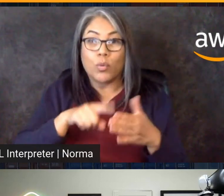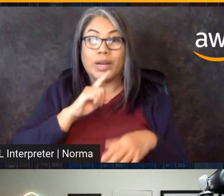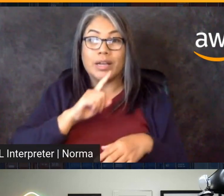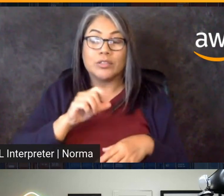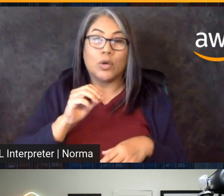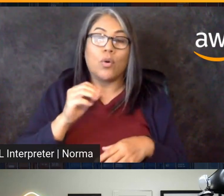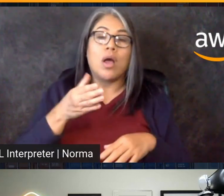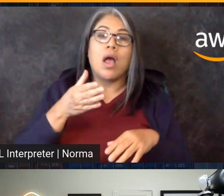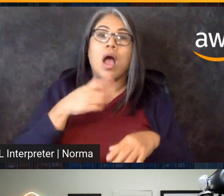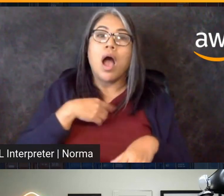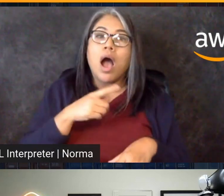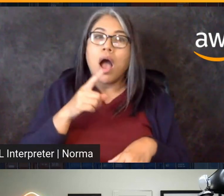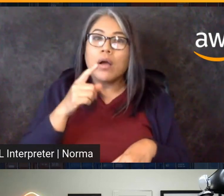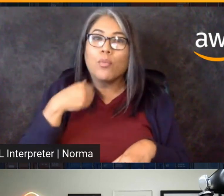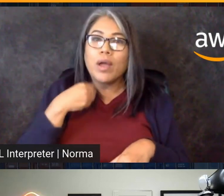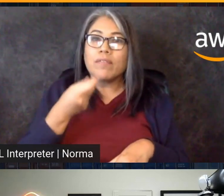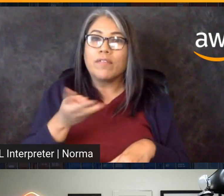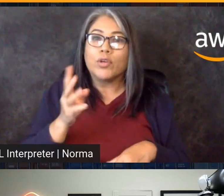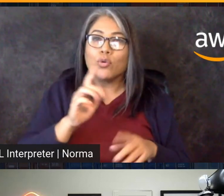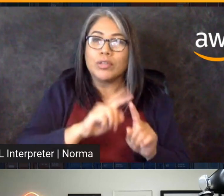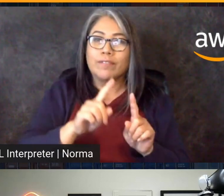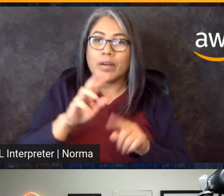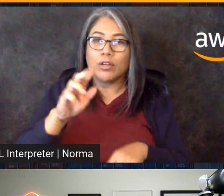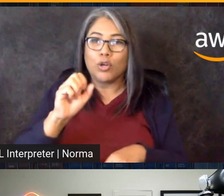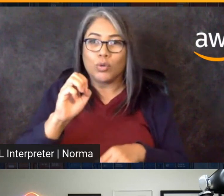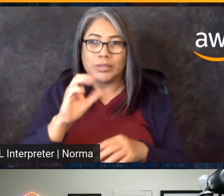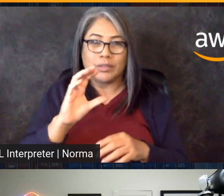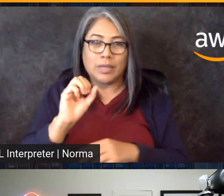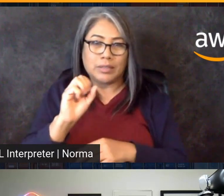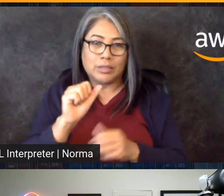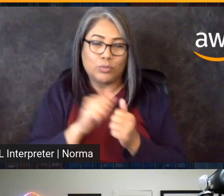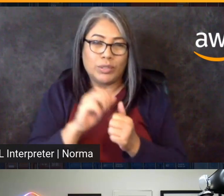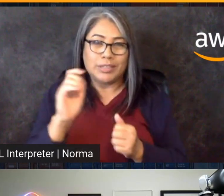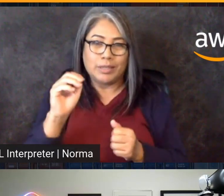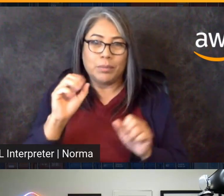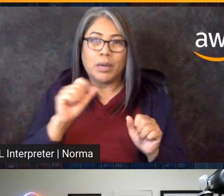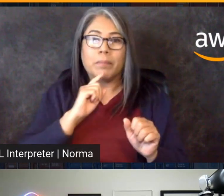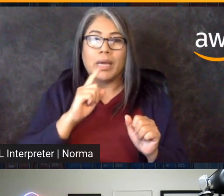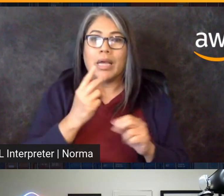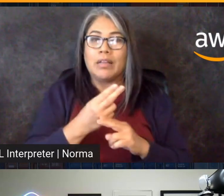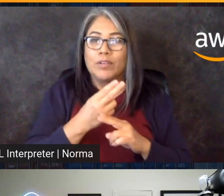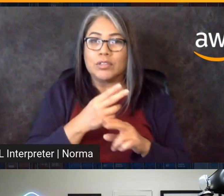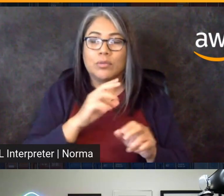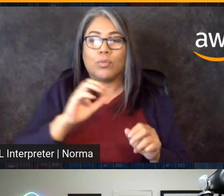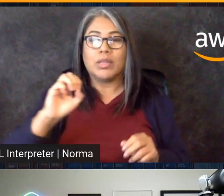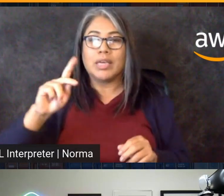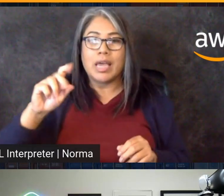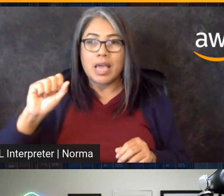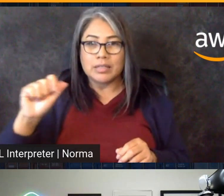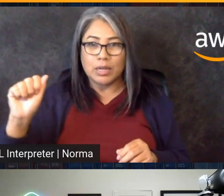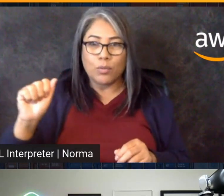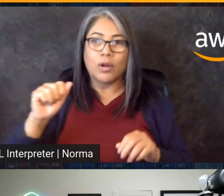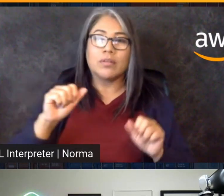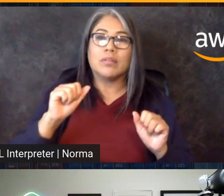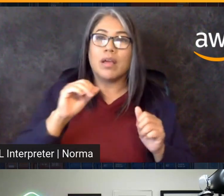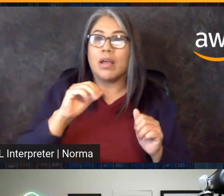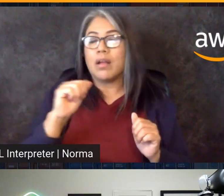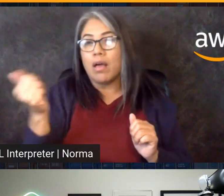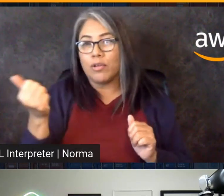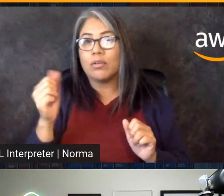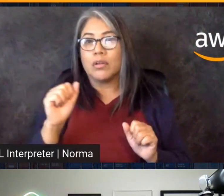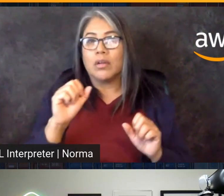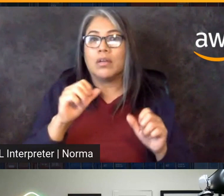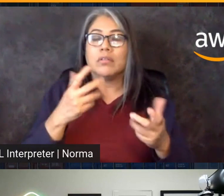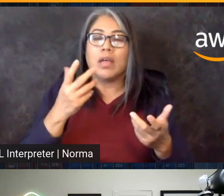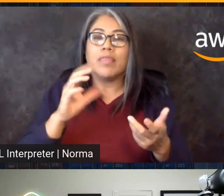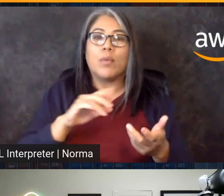couple of different use cases that with Cilium that can be leveraged in EKS Anywhere and everywhere else to really kind of prove that out. And that would give you the ability to